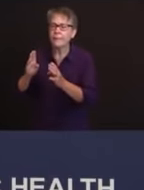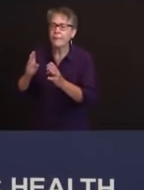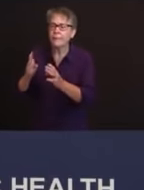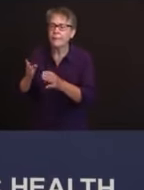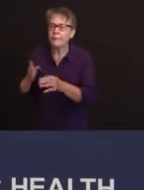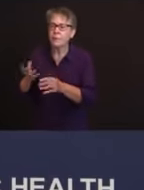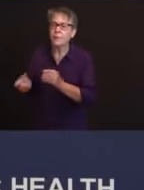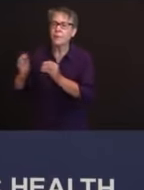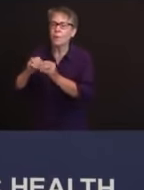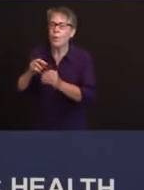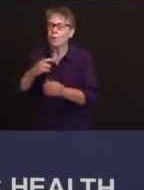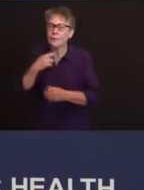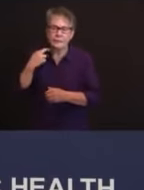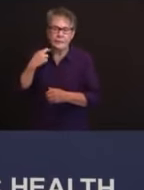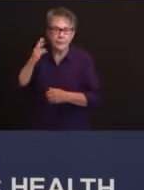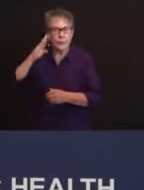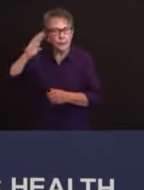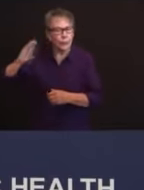here.